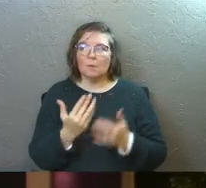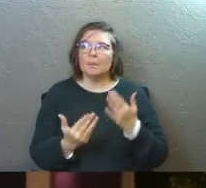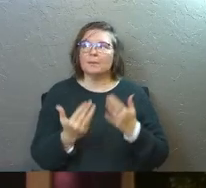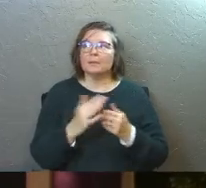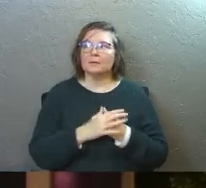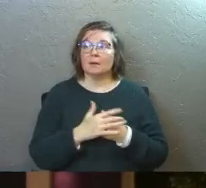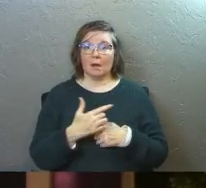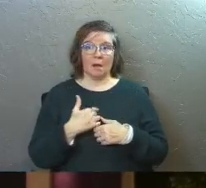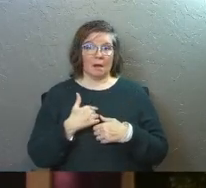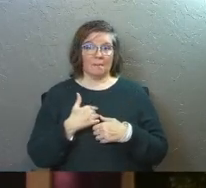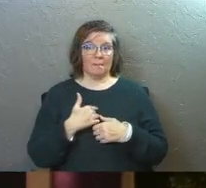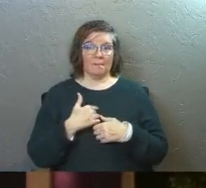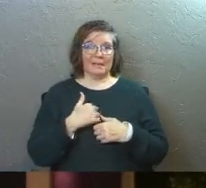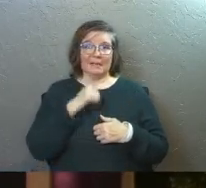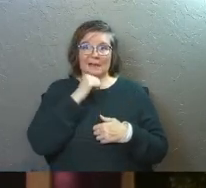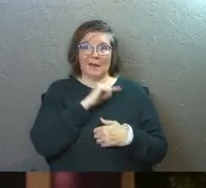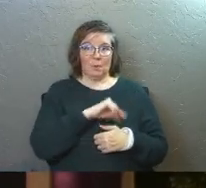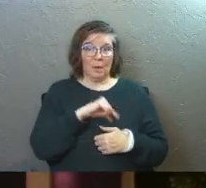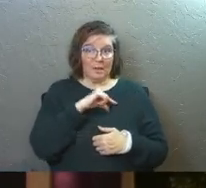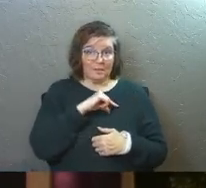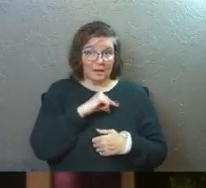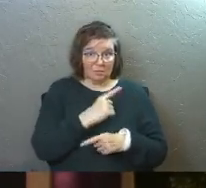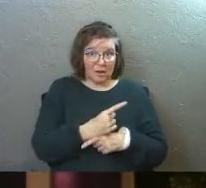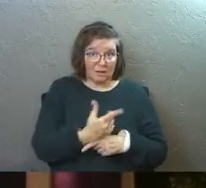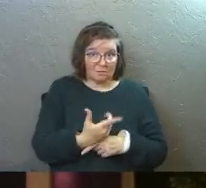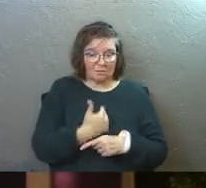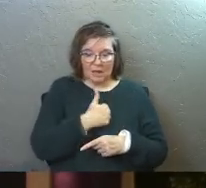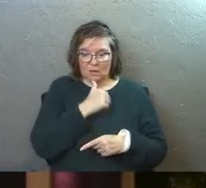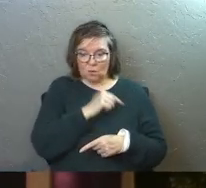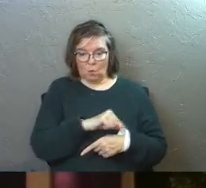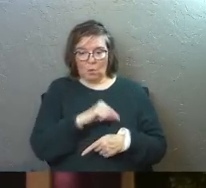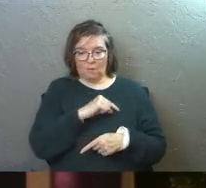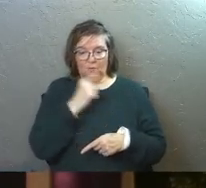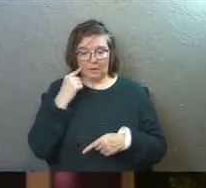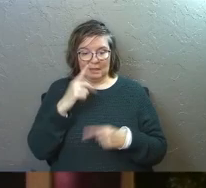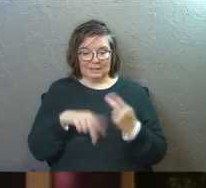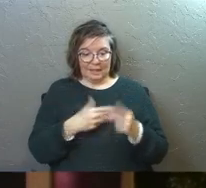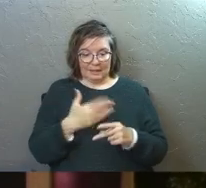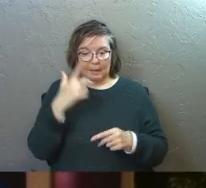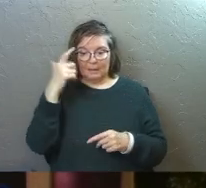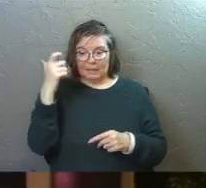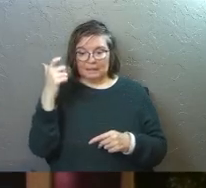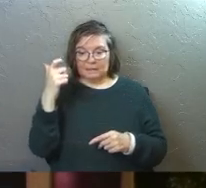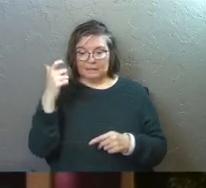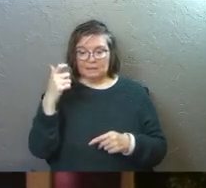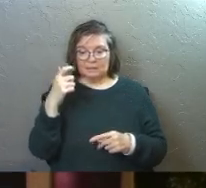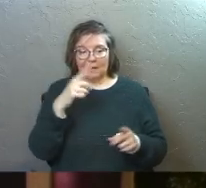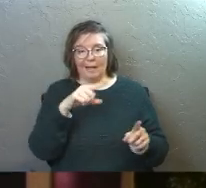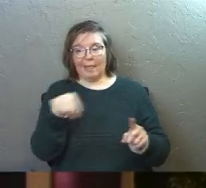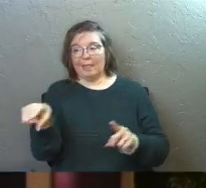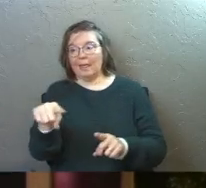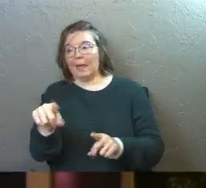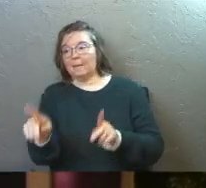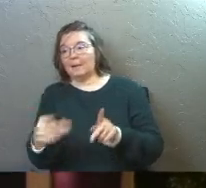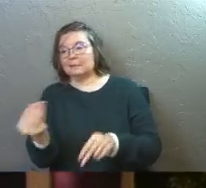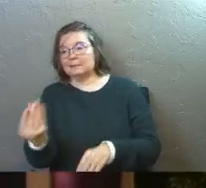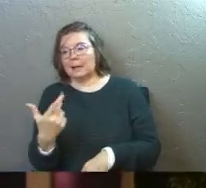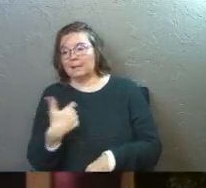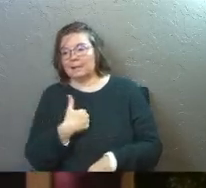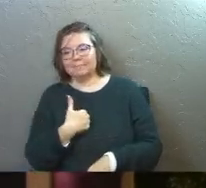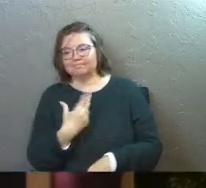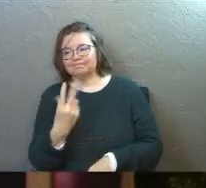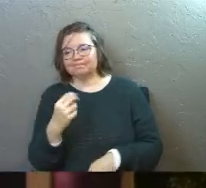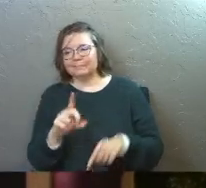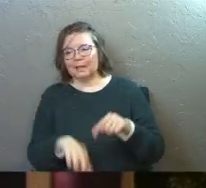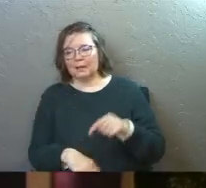it's, I'm not qualified, right? I don't qualify for this kind of thing because they say so. And they